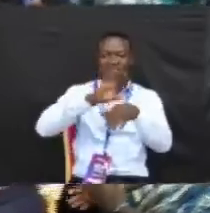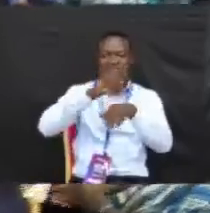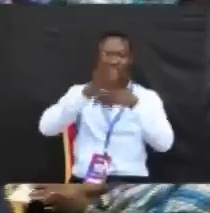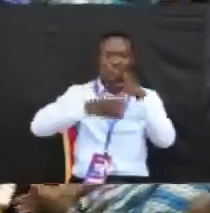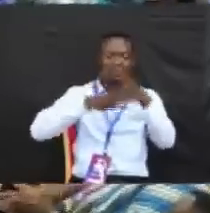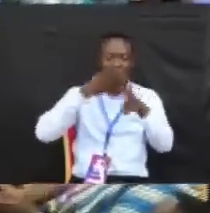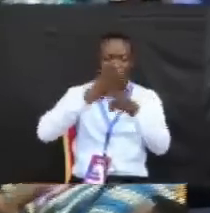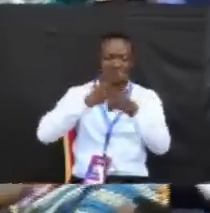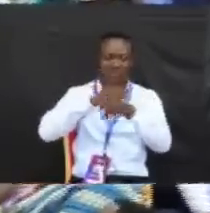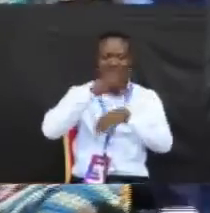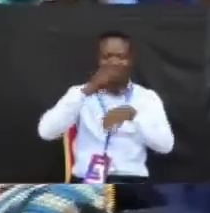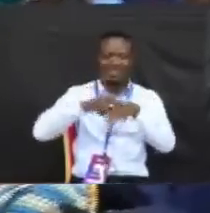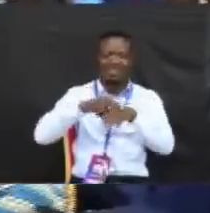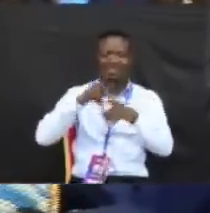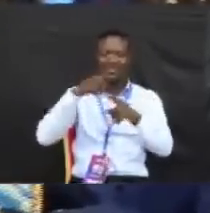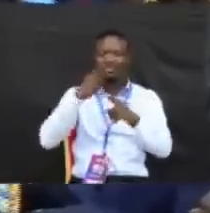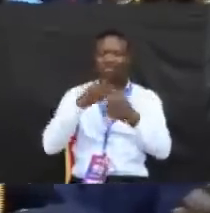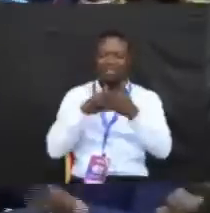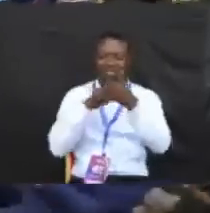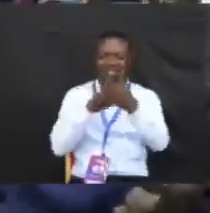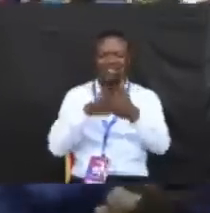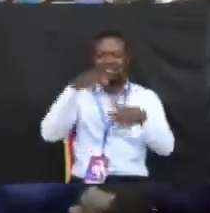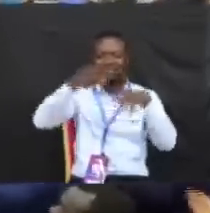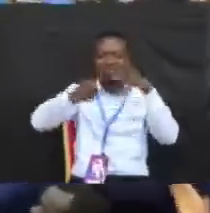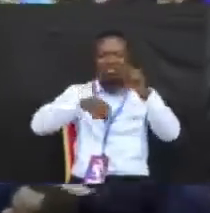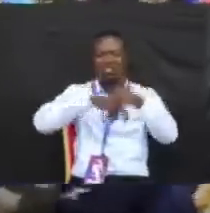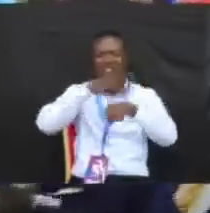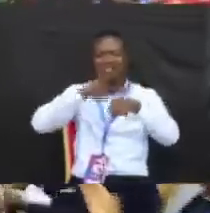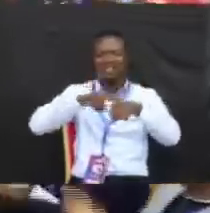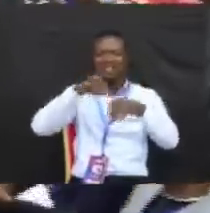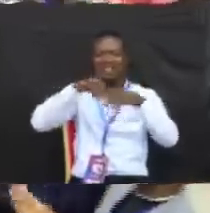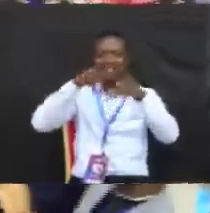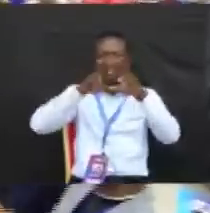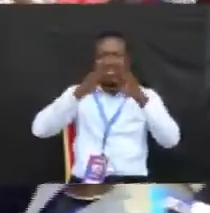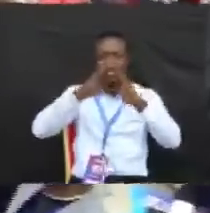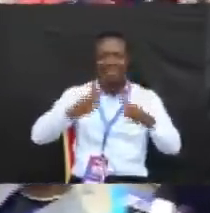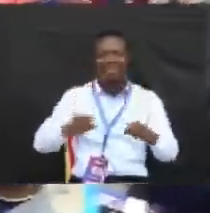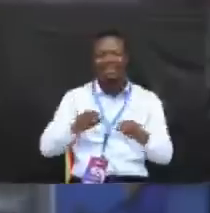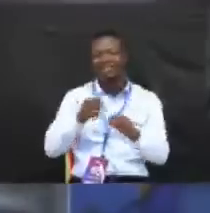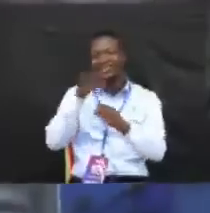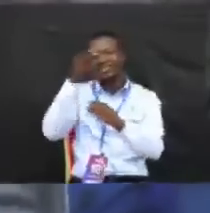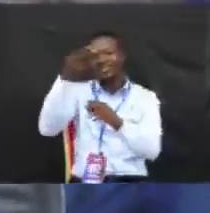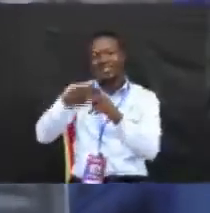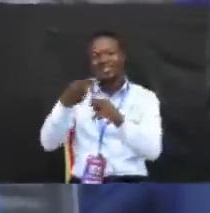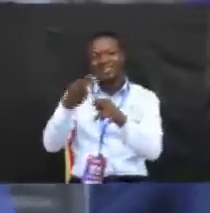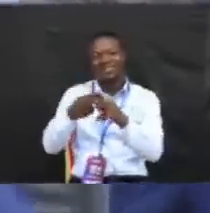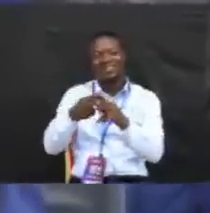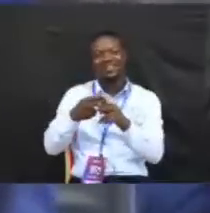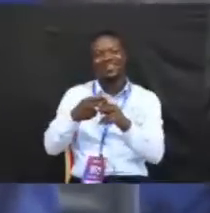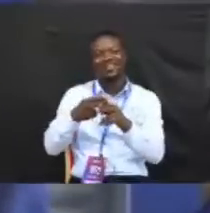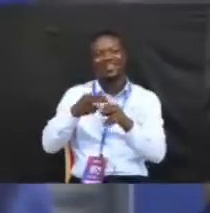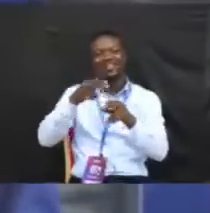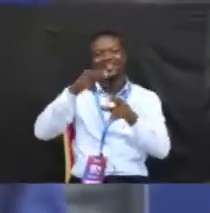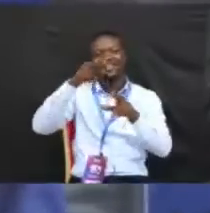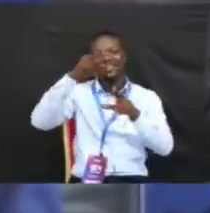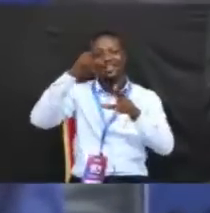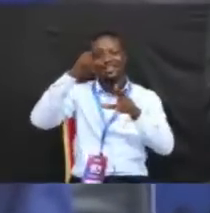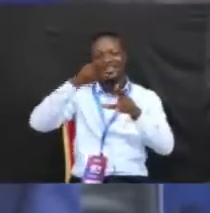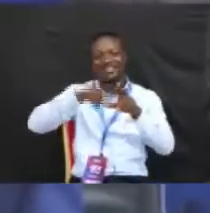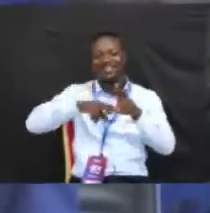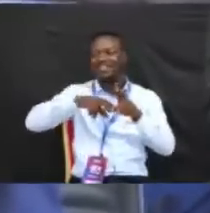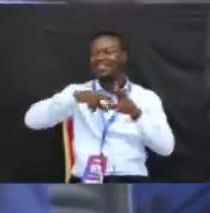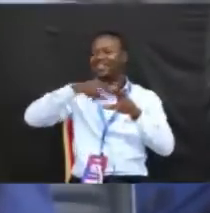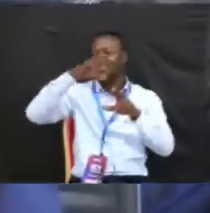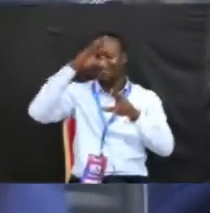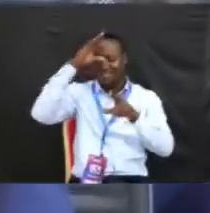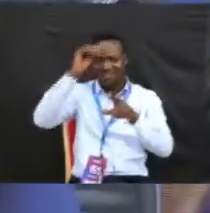world to champion the possessing the nation's agenda in the house no other person than our brother a team player a good